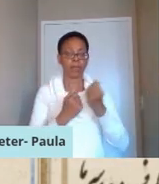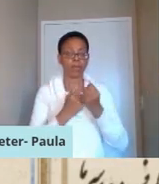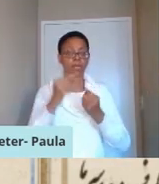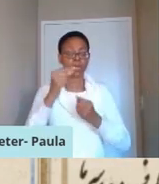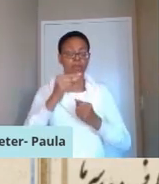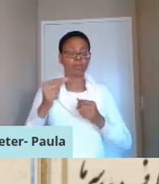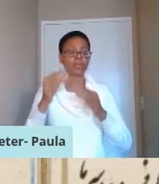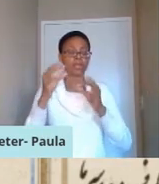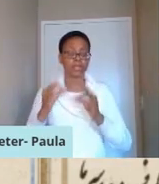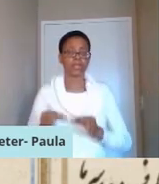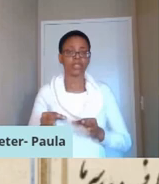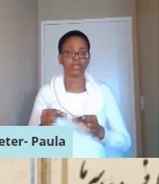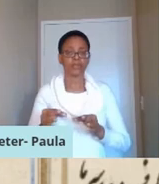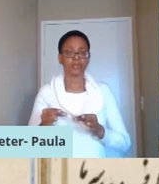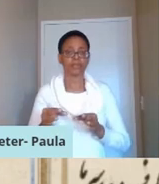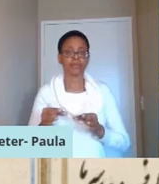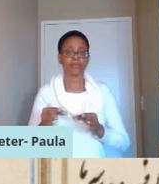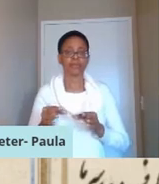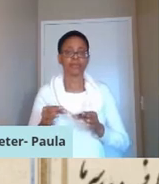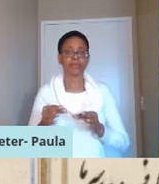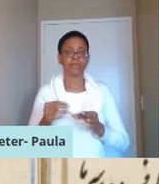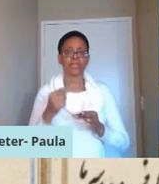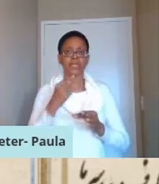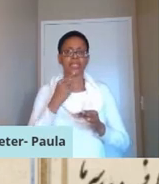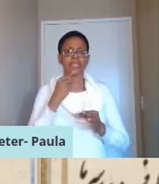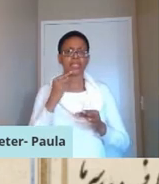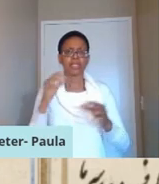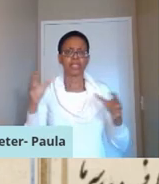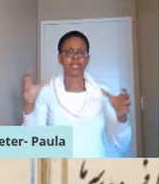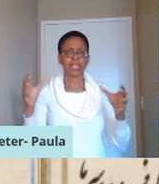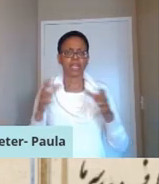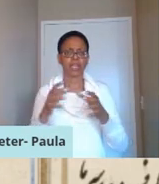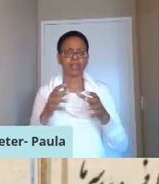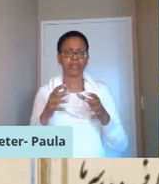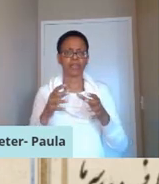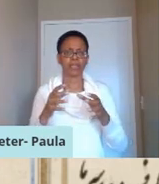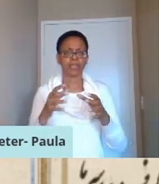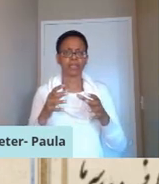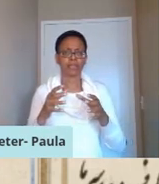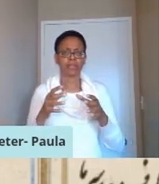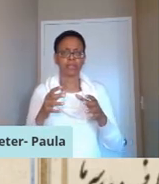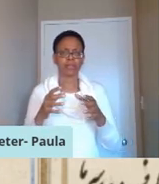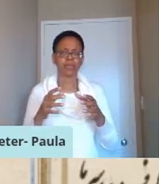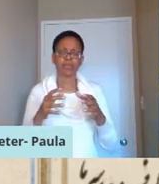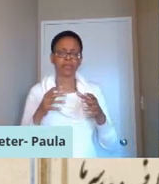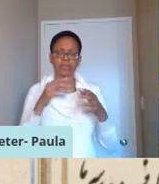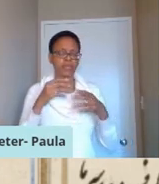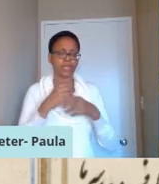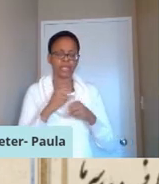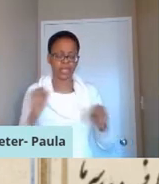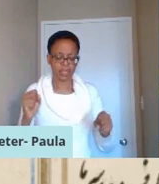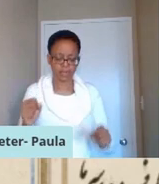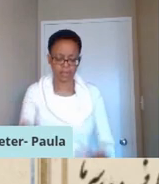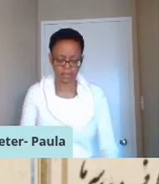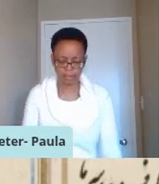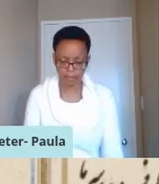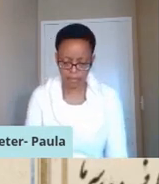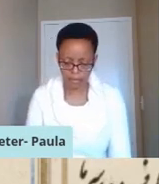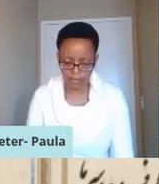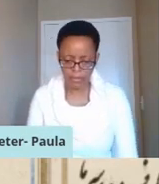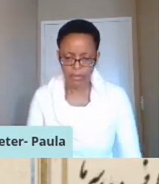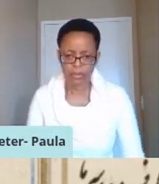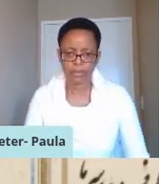government decision by declaring such gatherings pose safety and health risks to